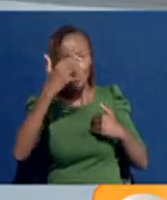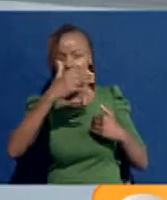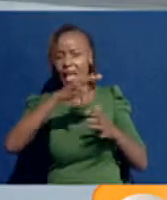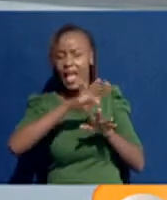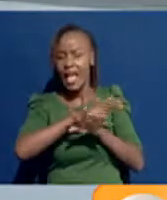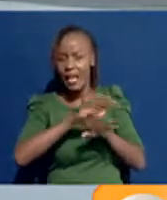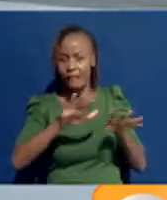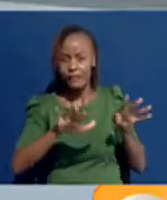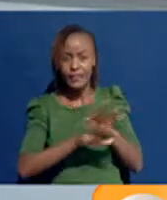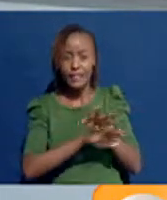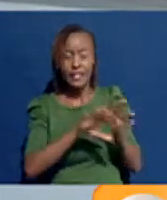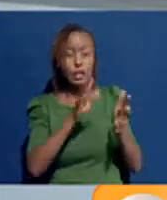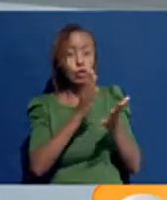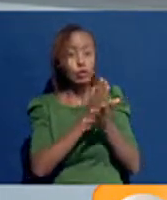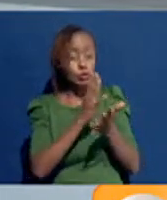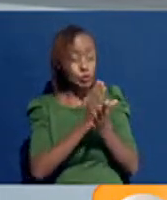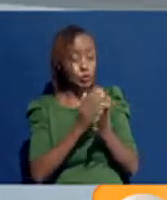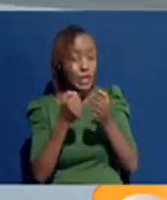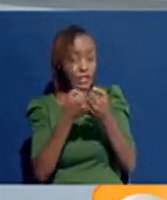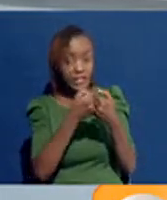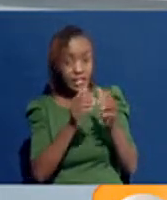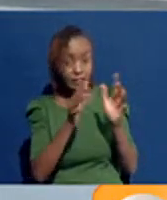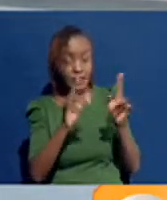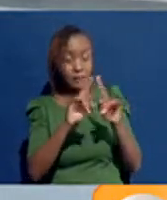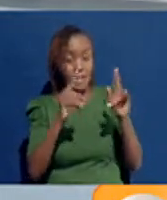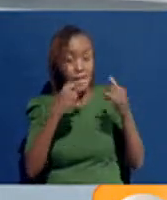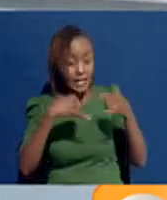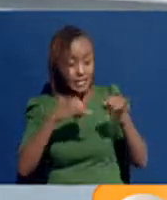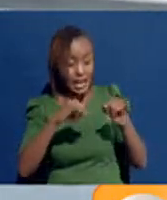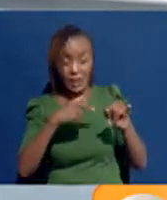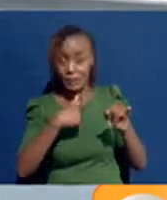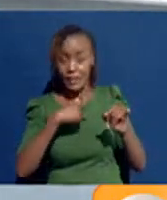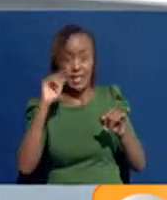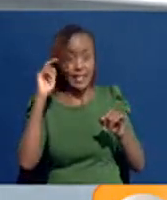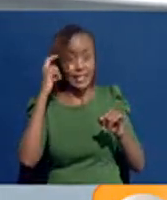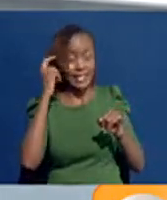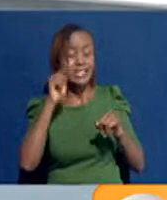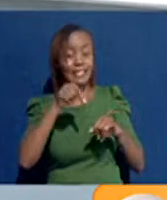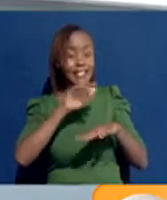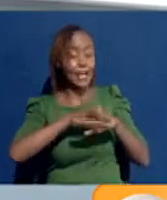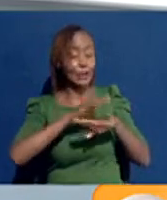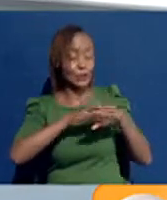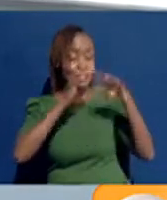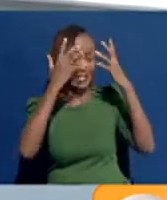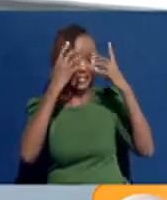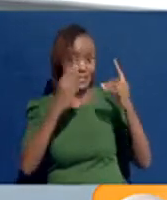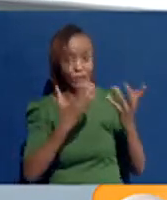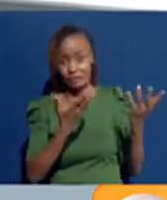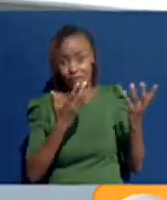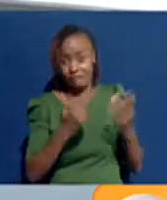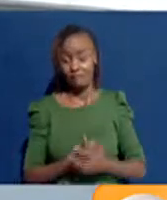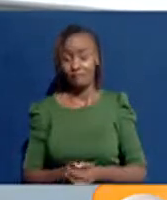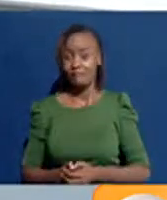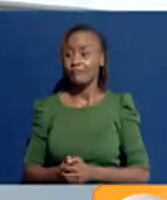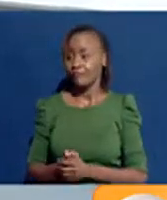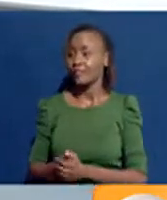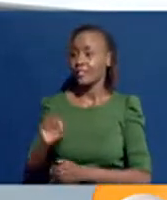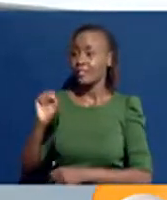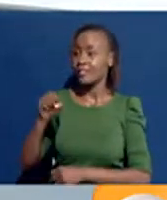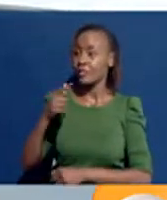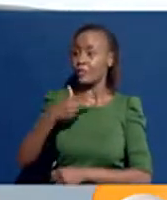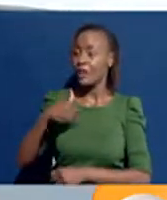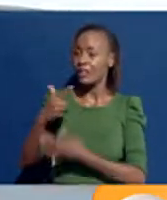board was very bold, and they took that decision. Mm-hmm. But I don't regret that the decision they took was wrong. Indeed. And we'll talk about some